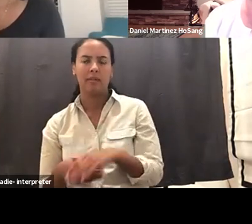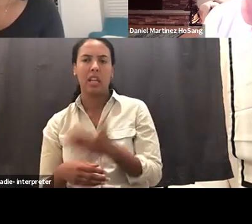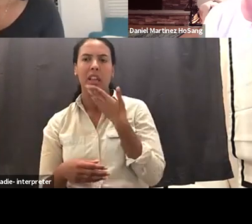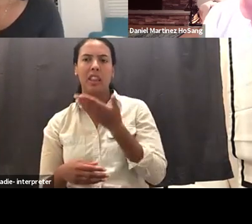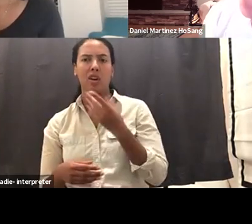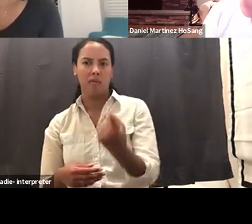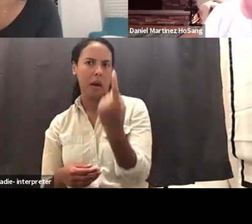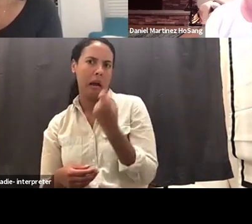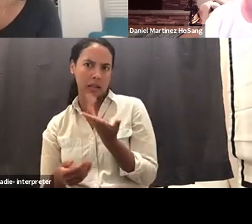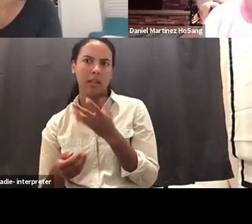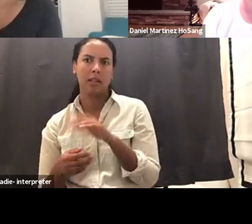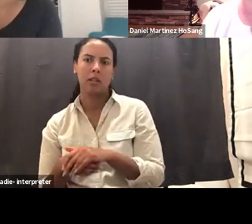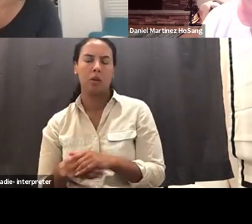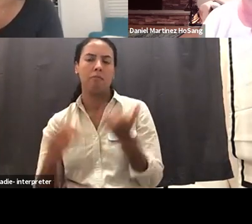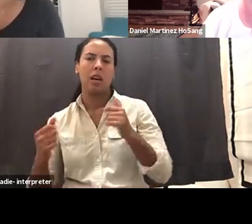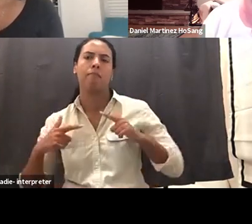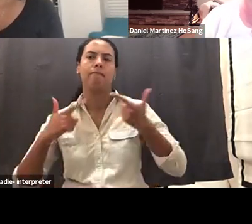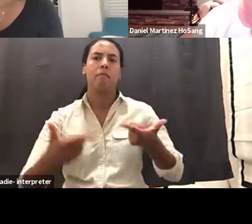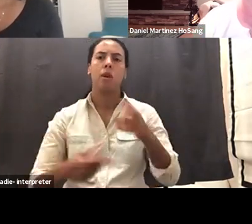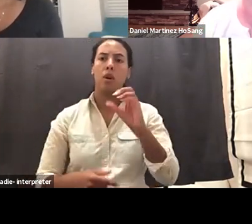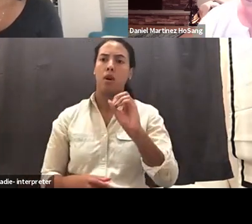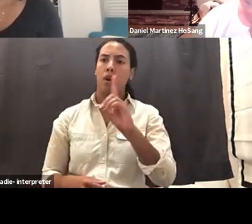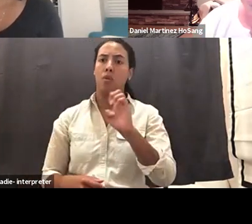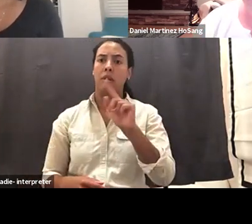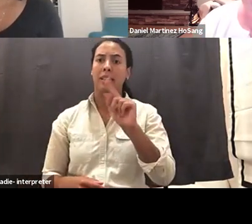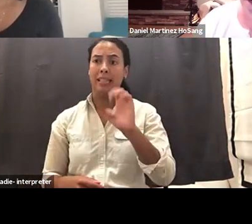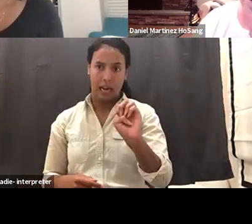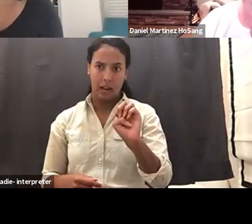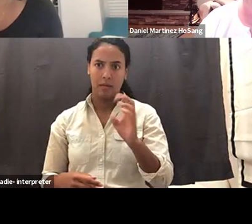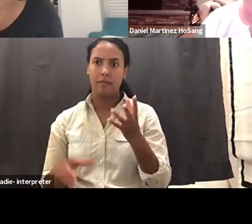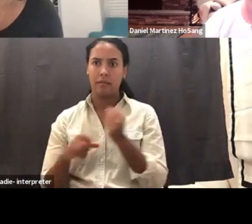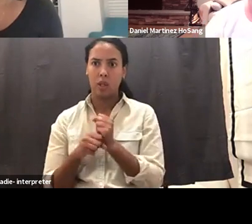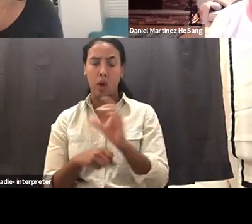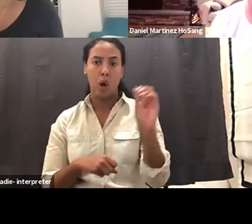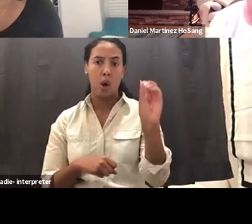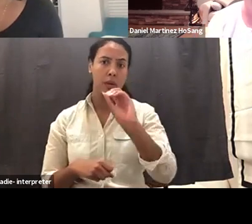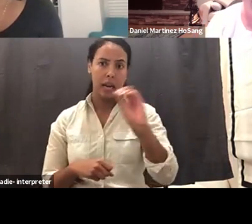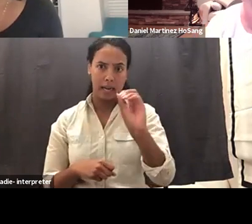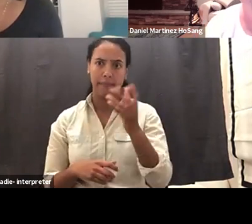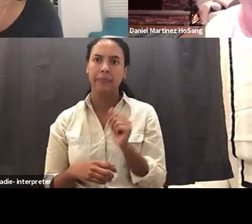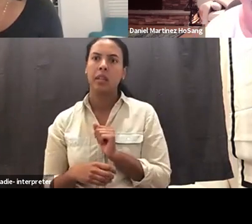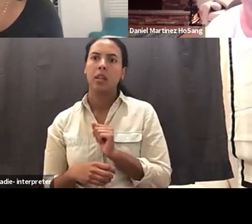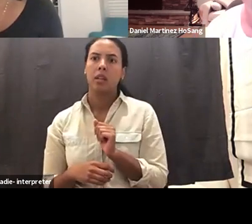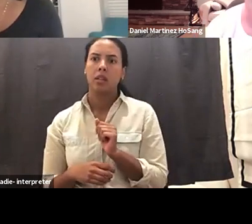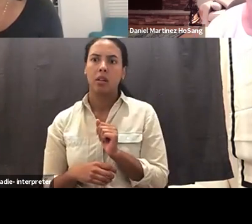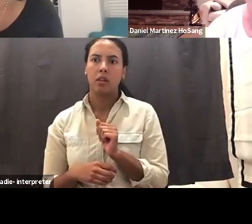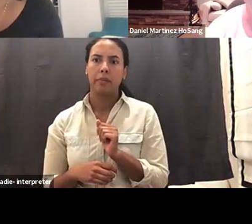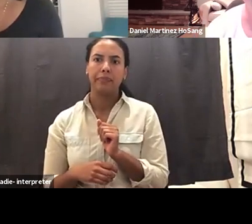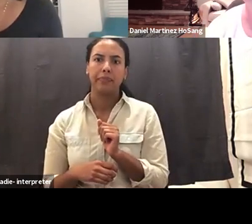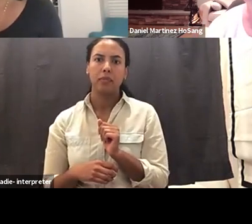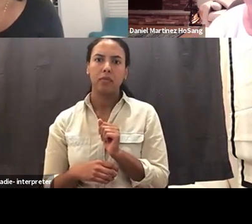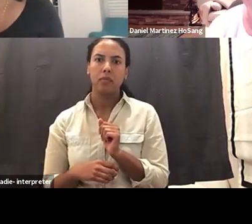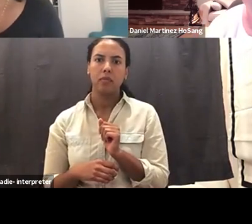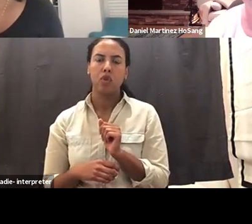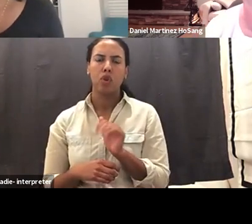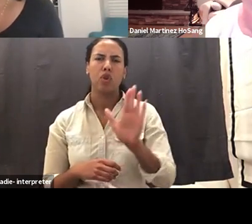senior thesis in sociology examined the ways that some of these very parents that Professor Wang is talking about, Asian Americans, organized